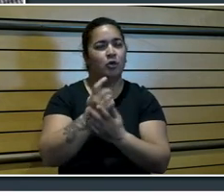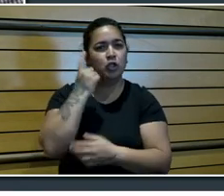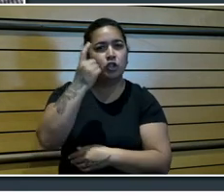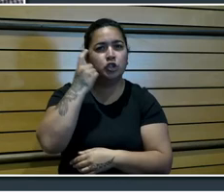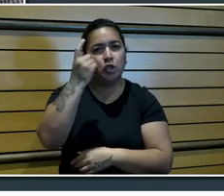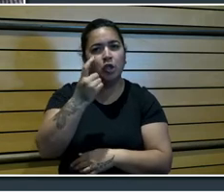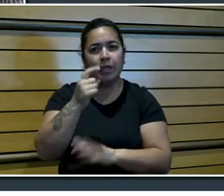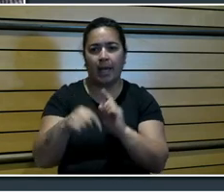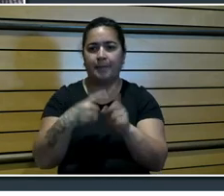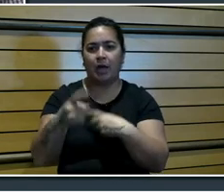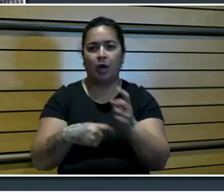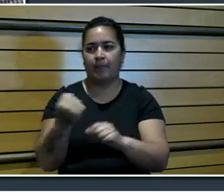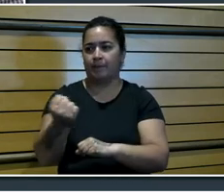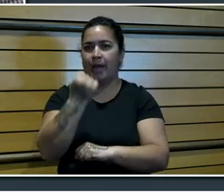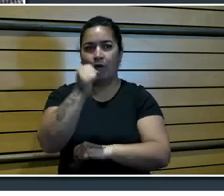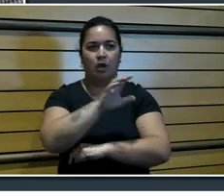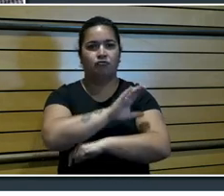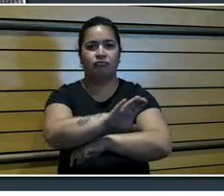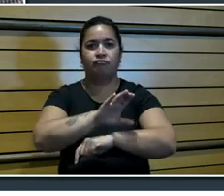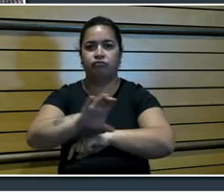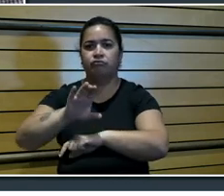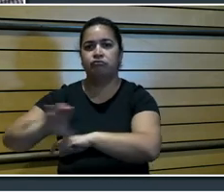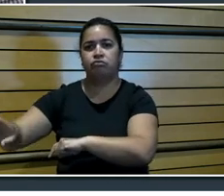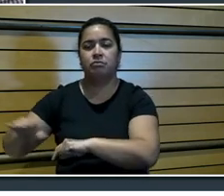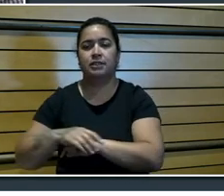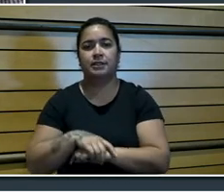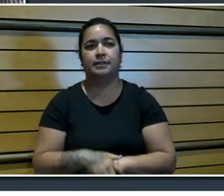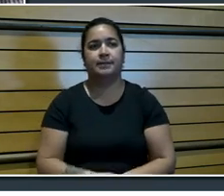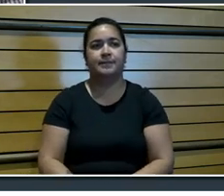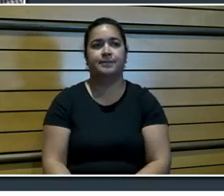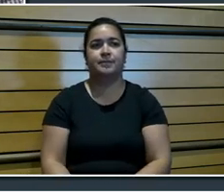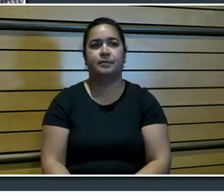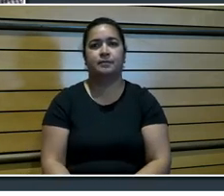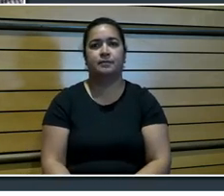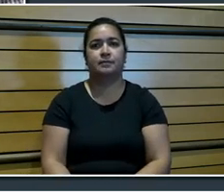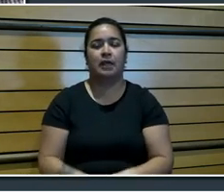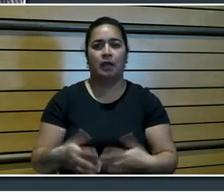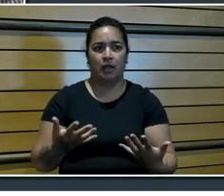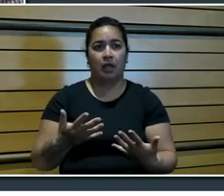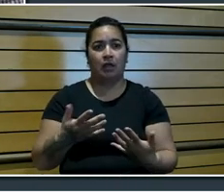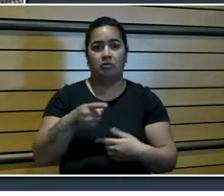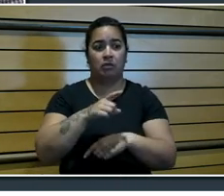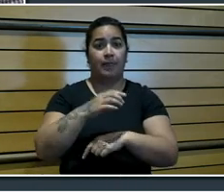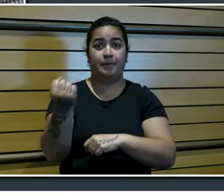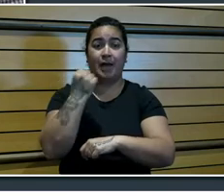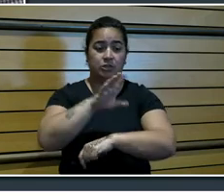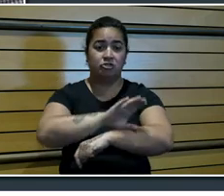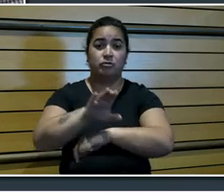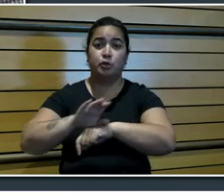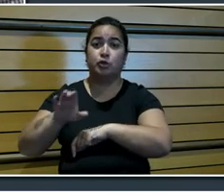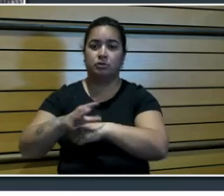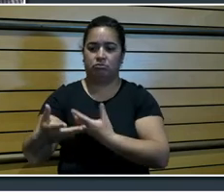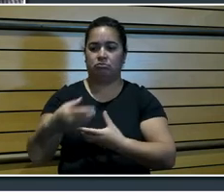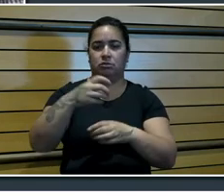that redistribution of power, and that comes with Māori wards. And I want to know why you guys